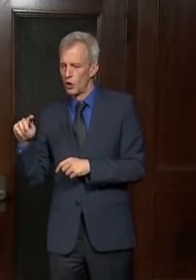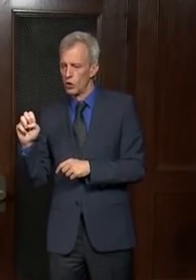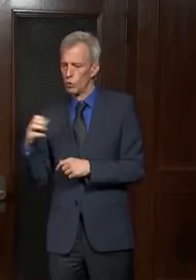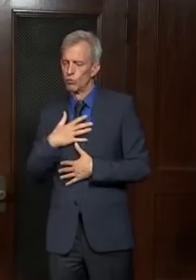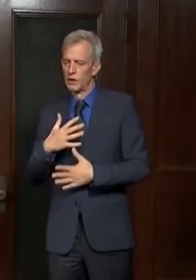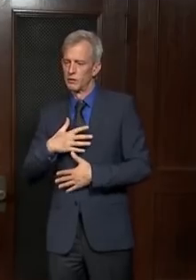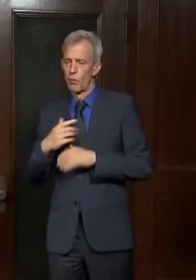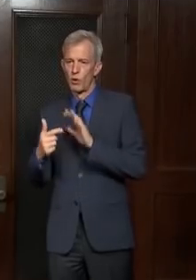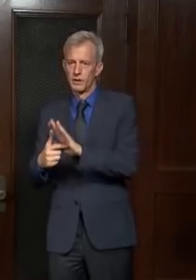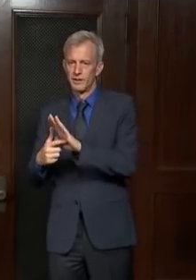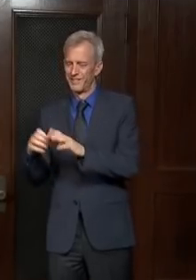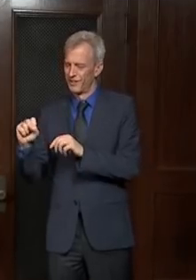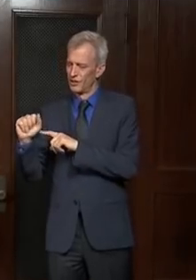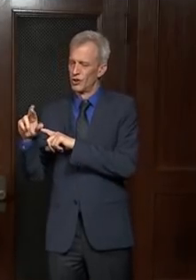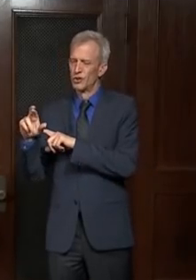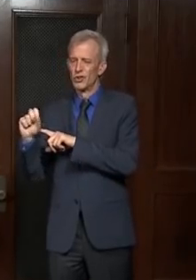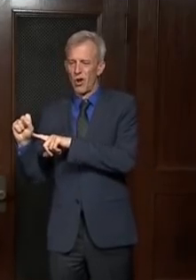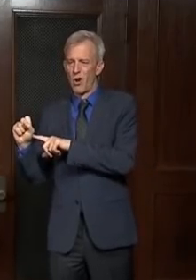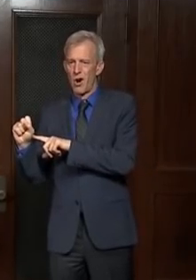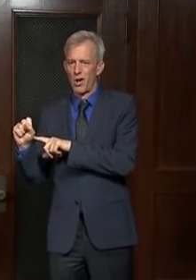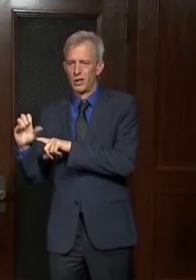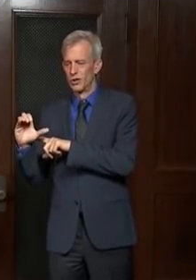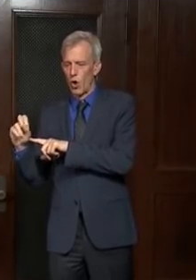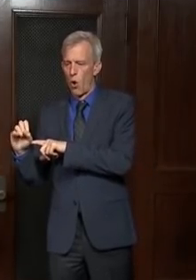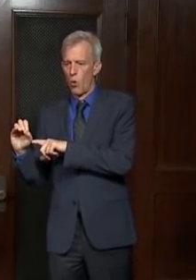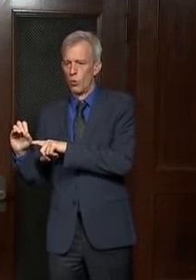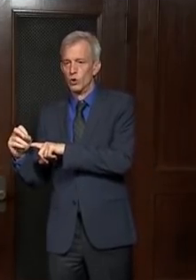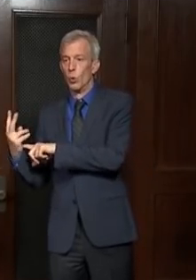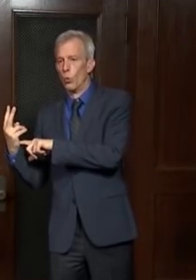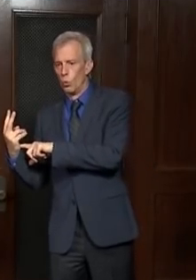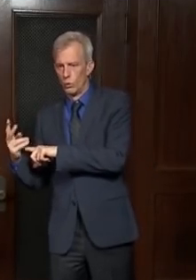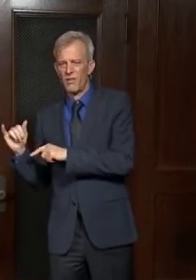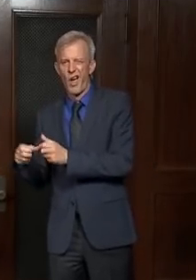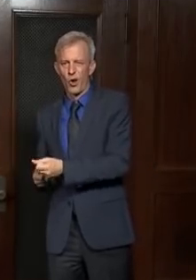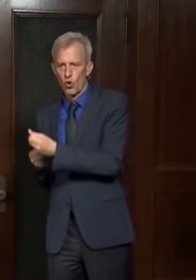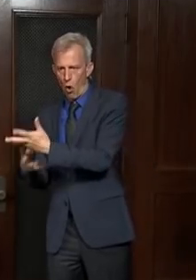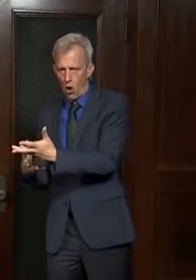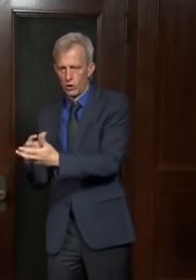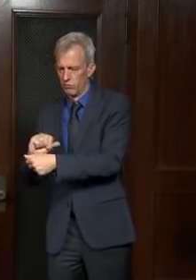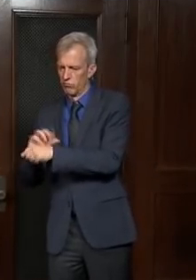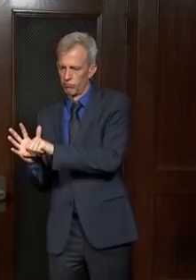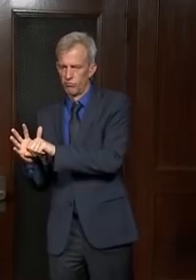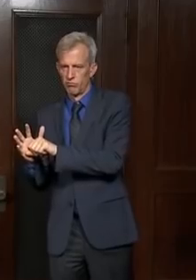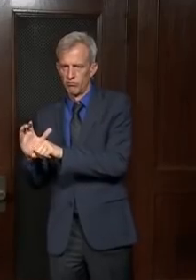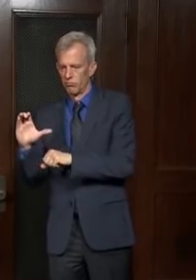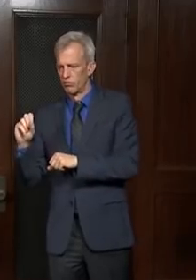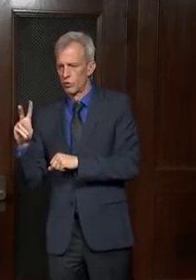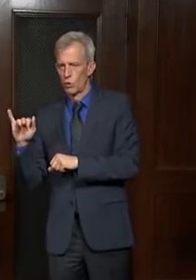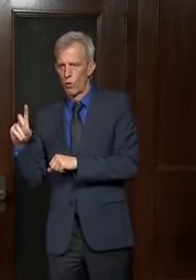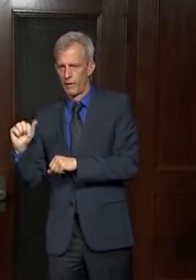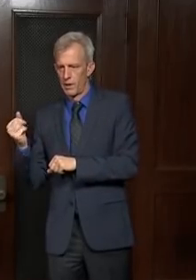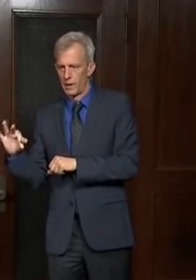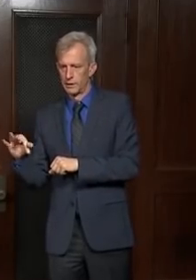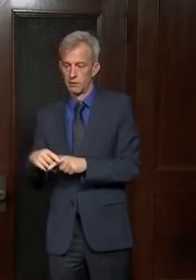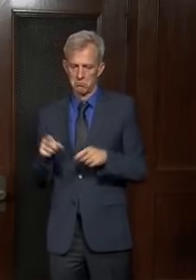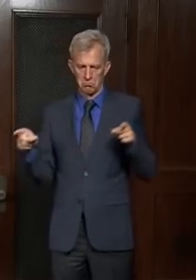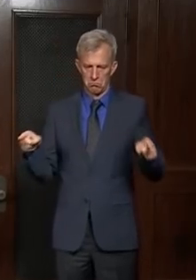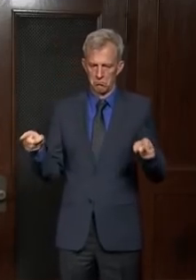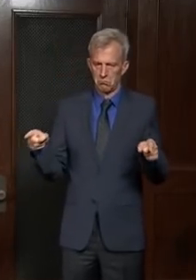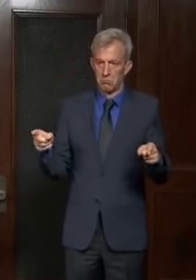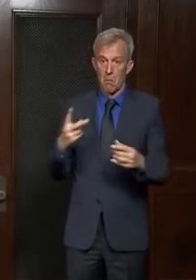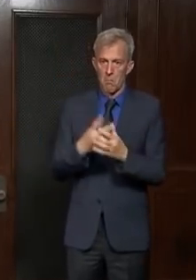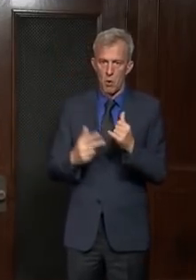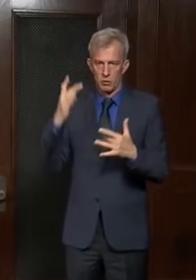coronavirus 2, which causes the disease known as COVID-19. Both viruses were brand new when they hit, so nobody had